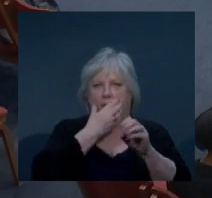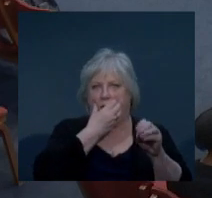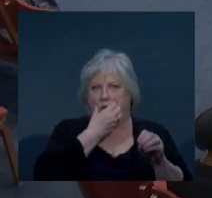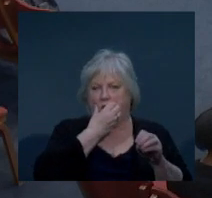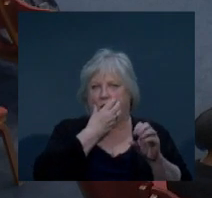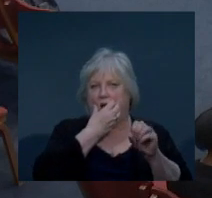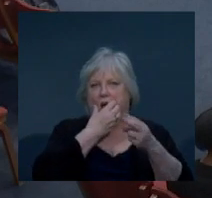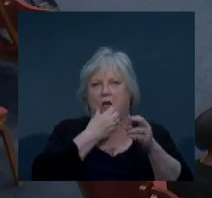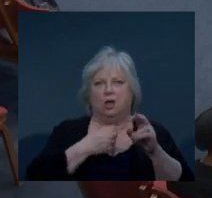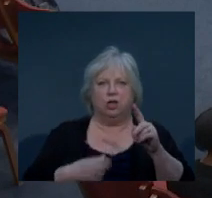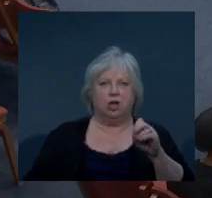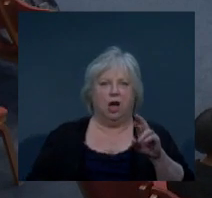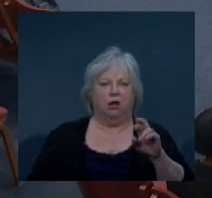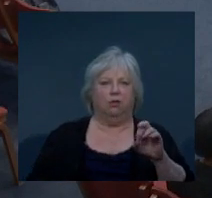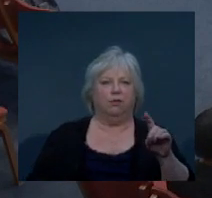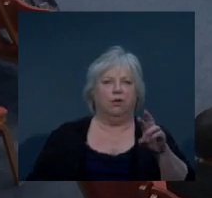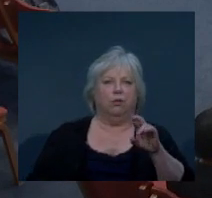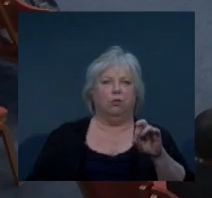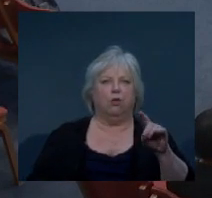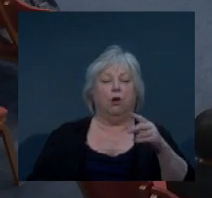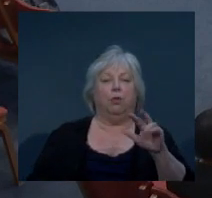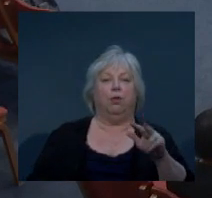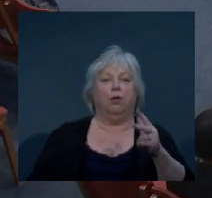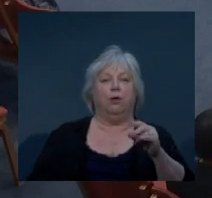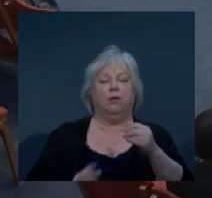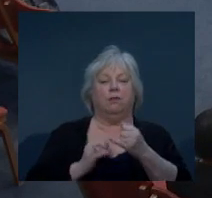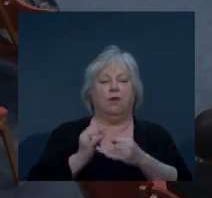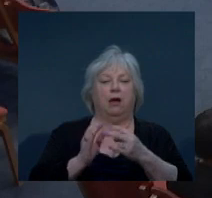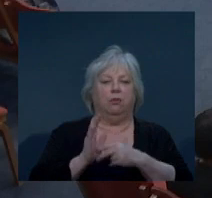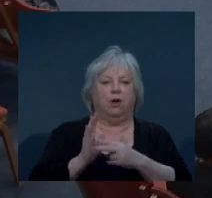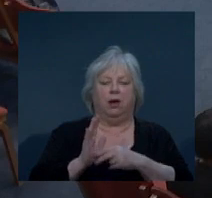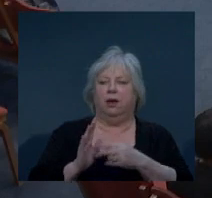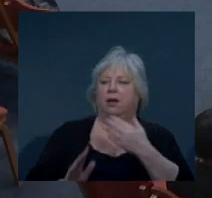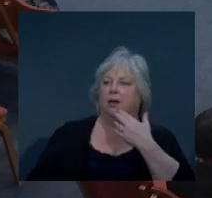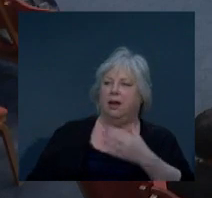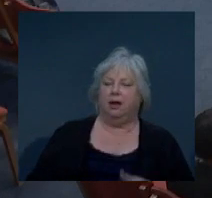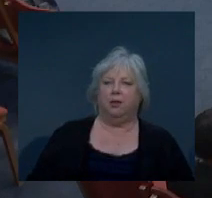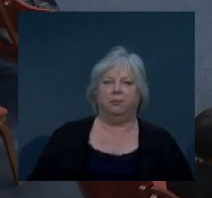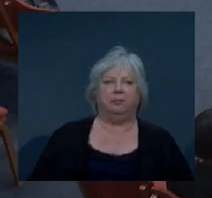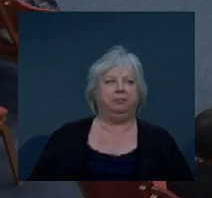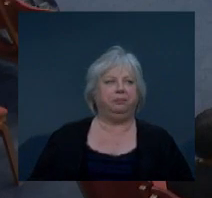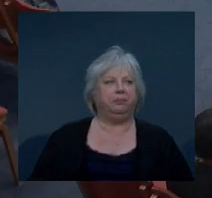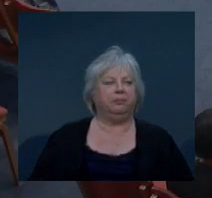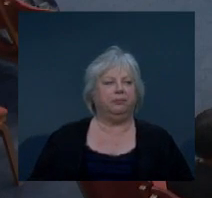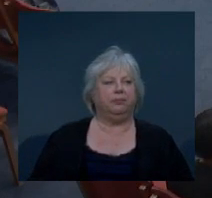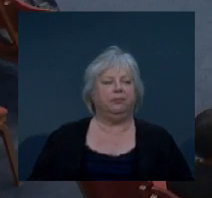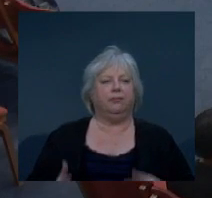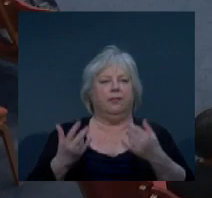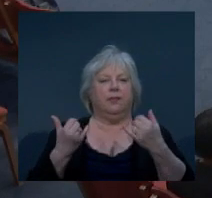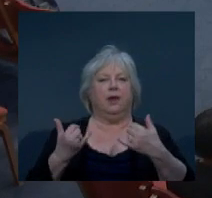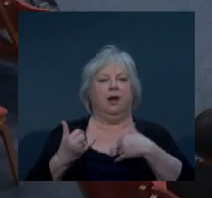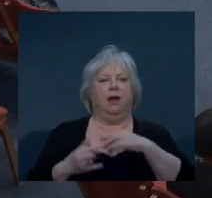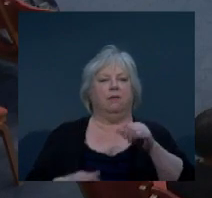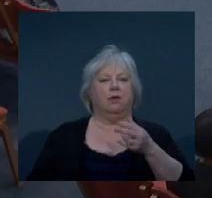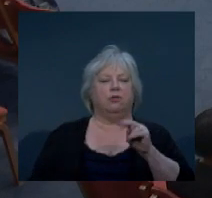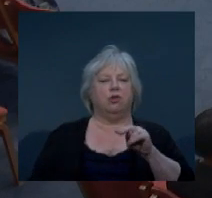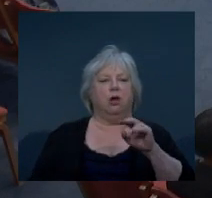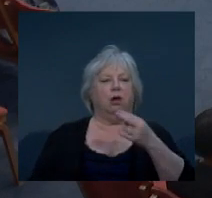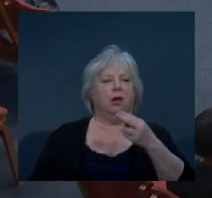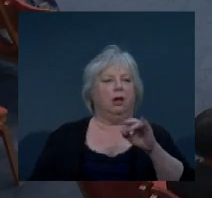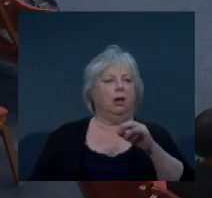and final reading. Thank you so much, Madam Clerk, for that third and final reading. Now we have John